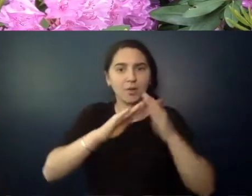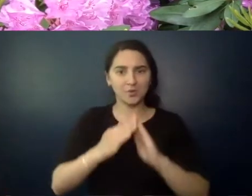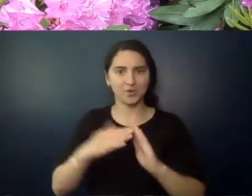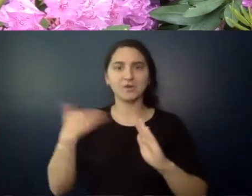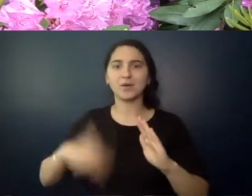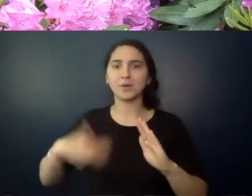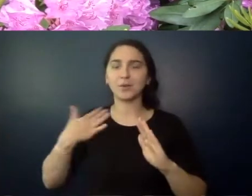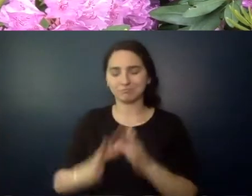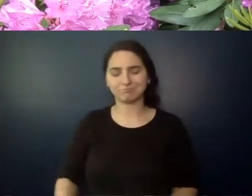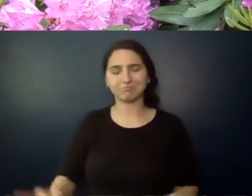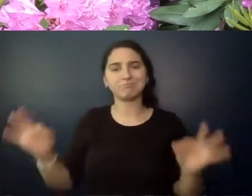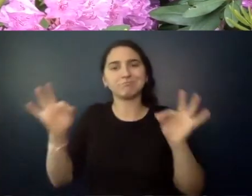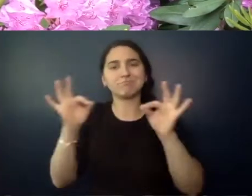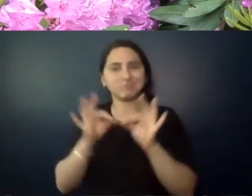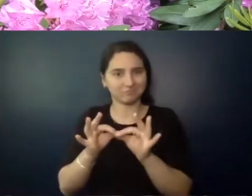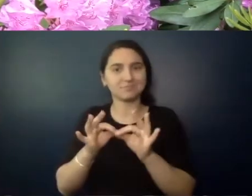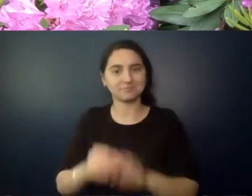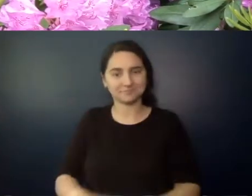in society.